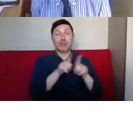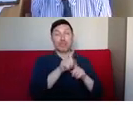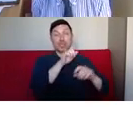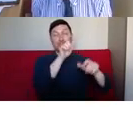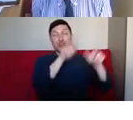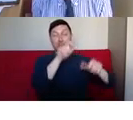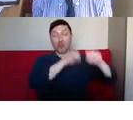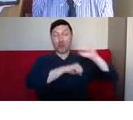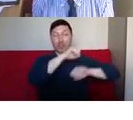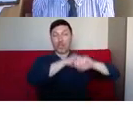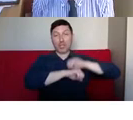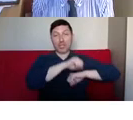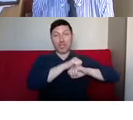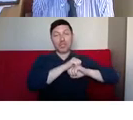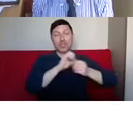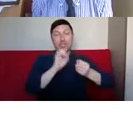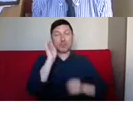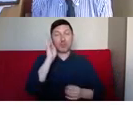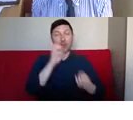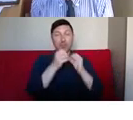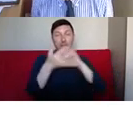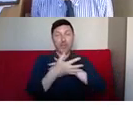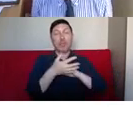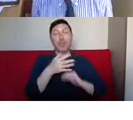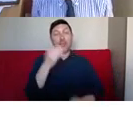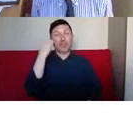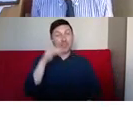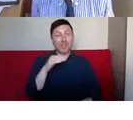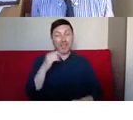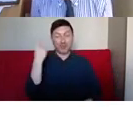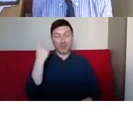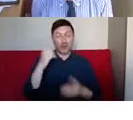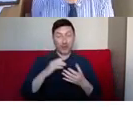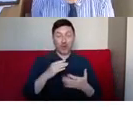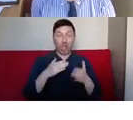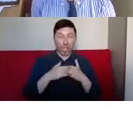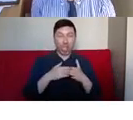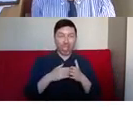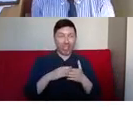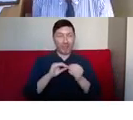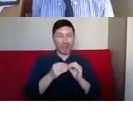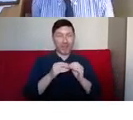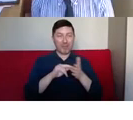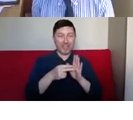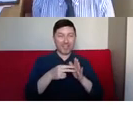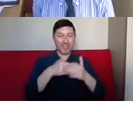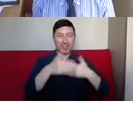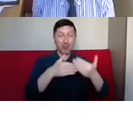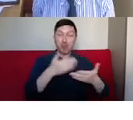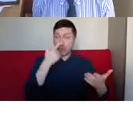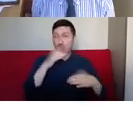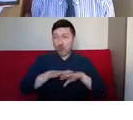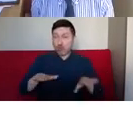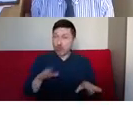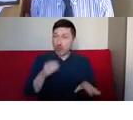quite hard. It's always not so easy. But I think that it worked how it did. We are 10 minutes later,